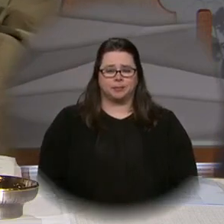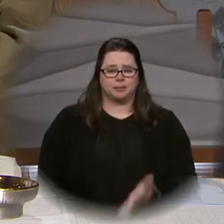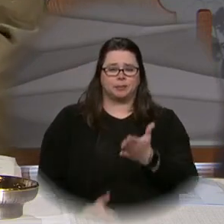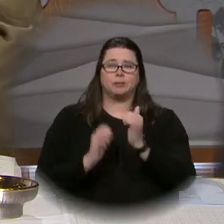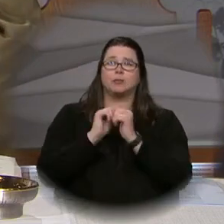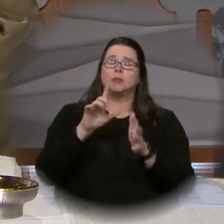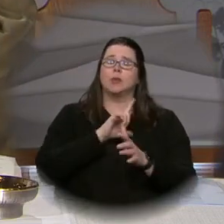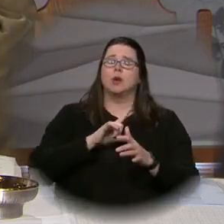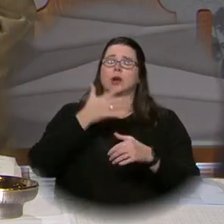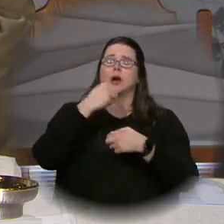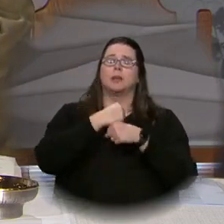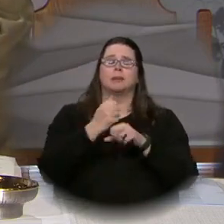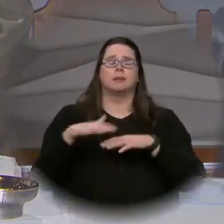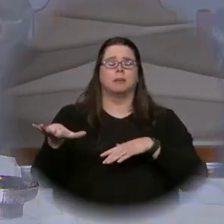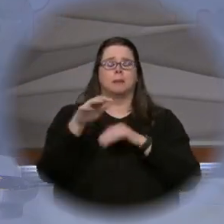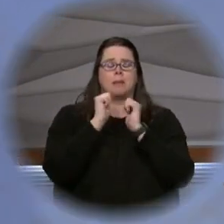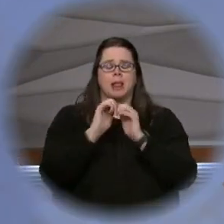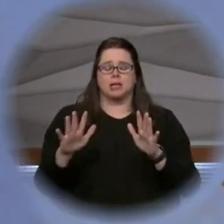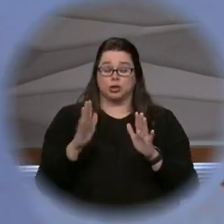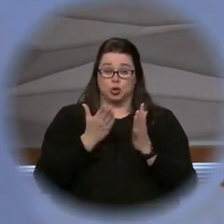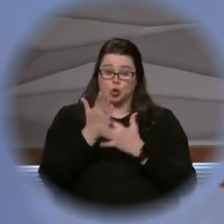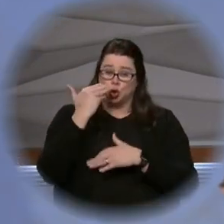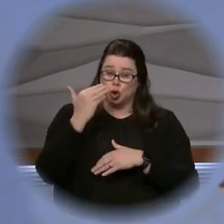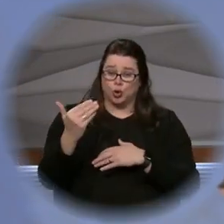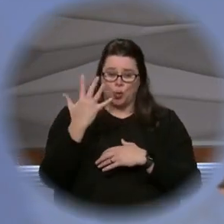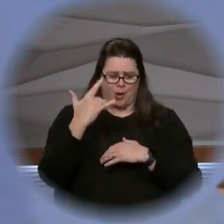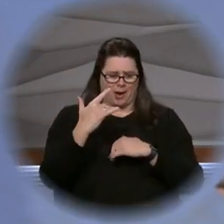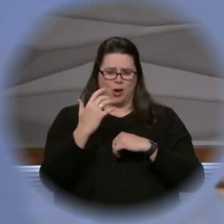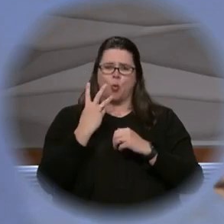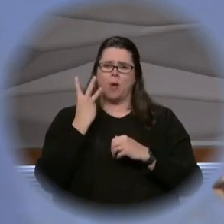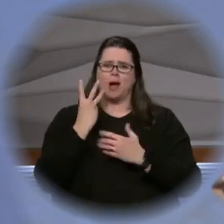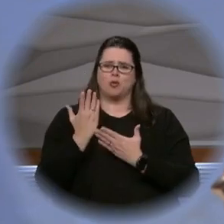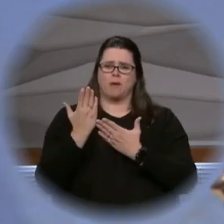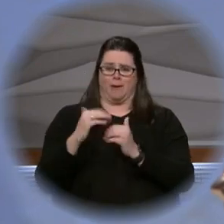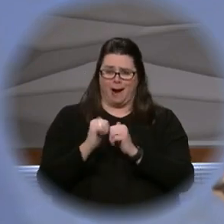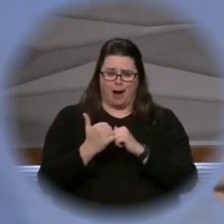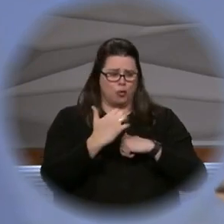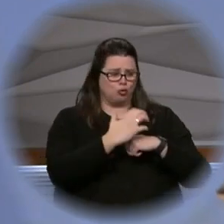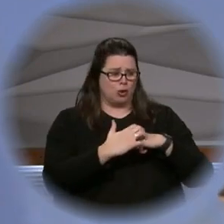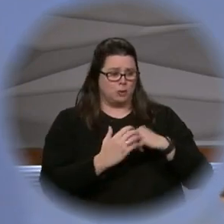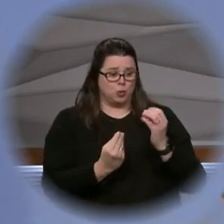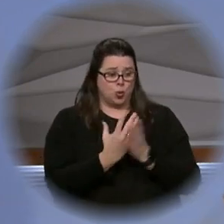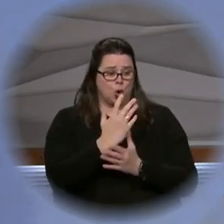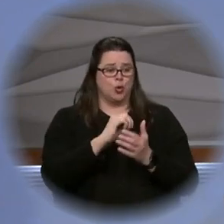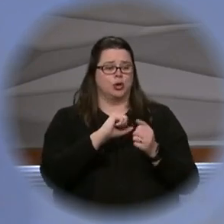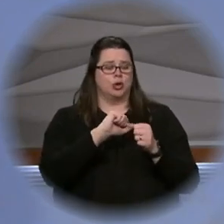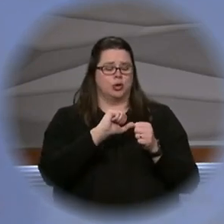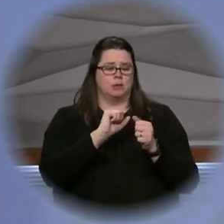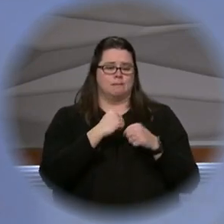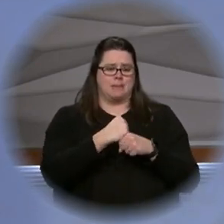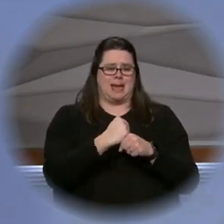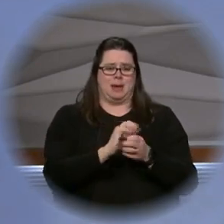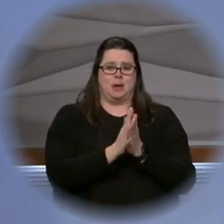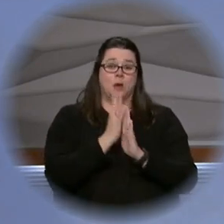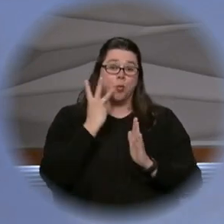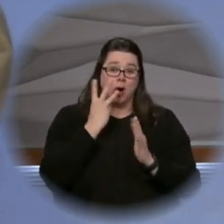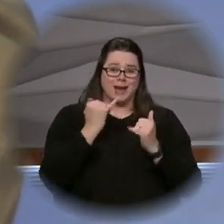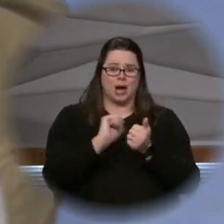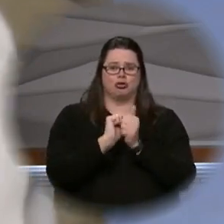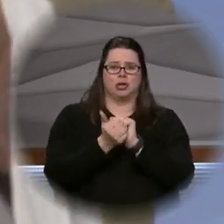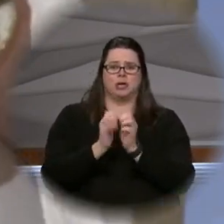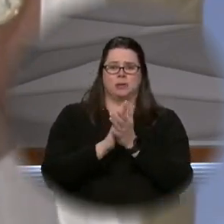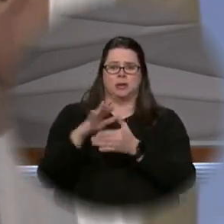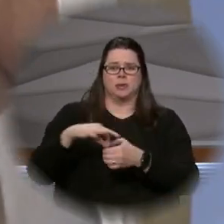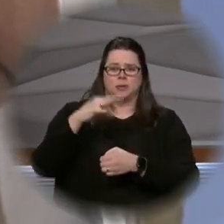Blessed are you, Lord God of all creation. Through your goodness we have this wine to offer. Fruit of the vine, work of human hands, it will become for us our spiritual